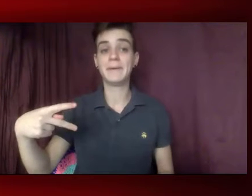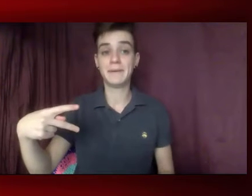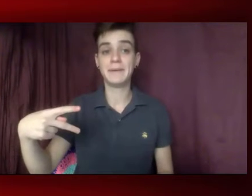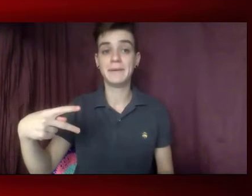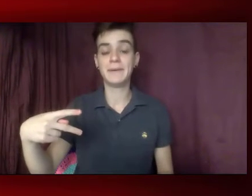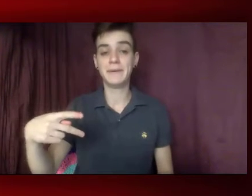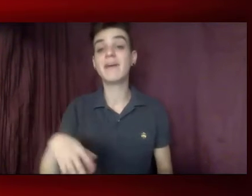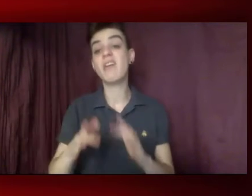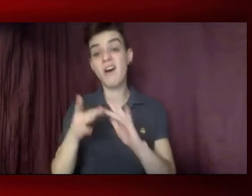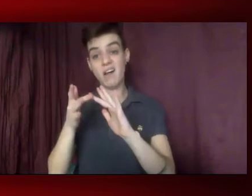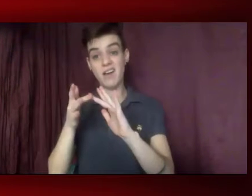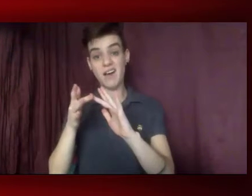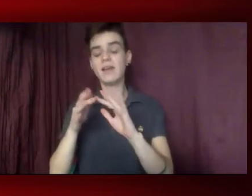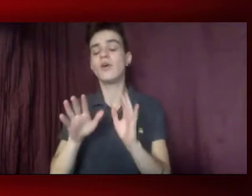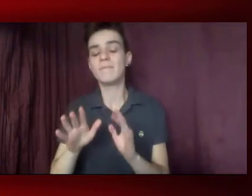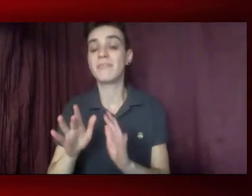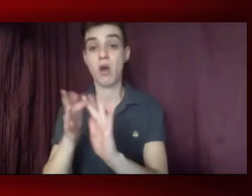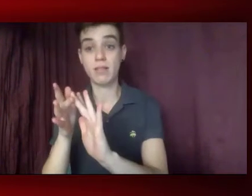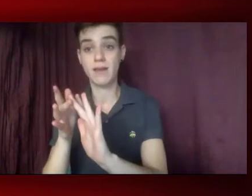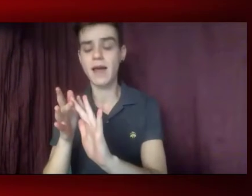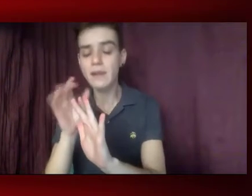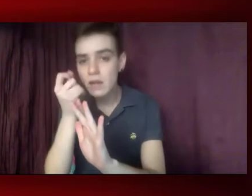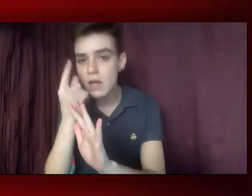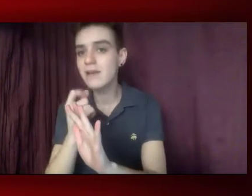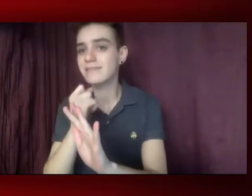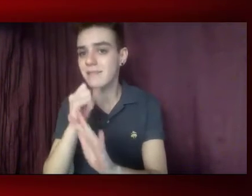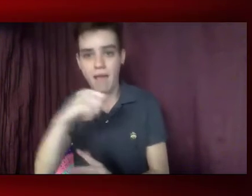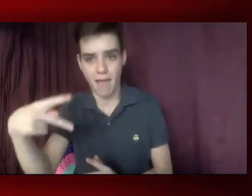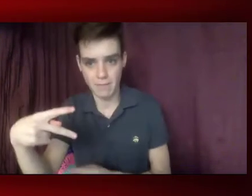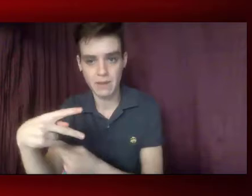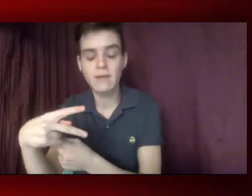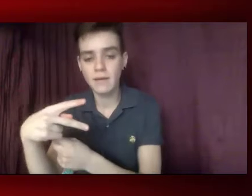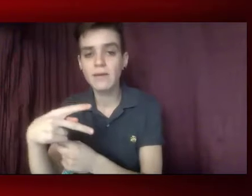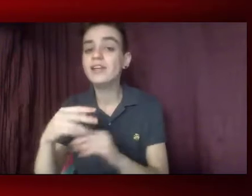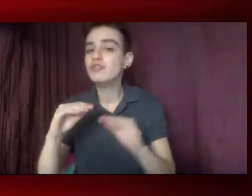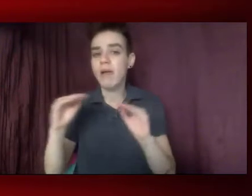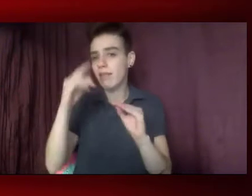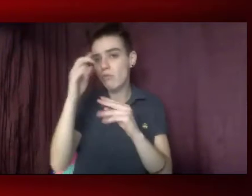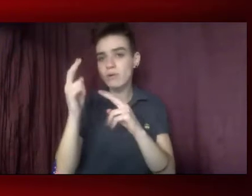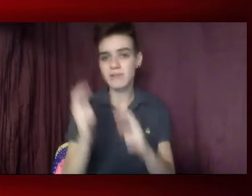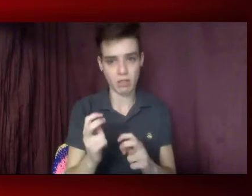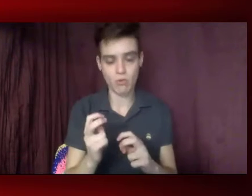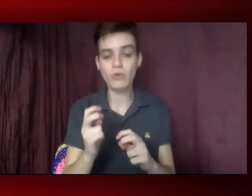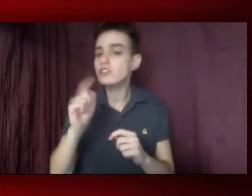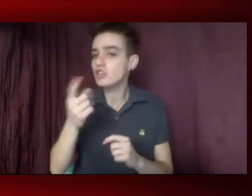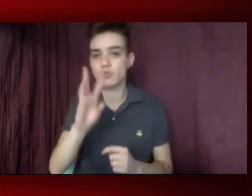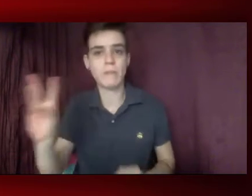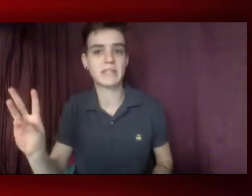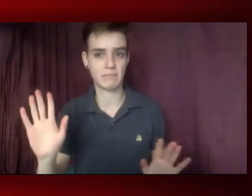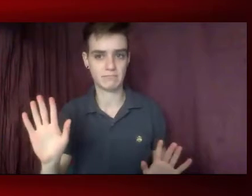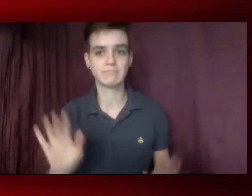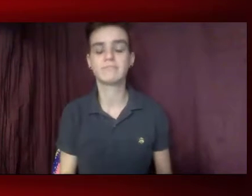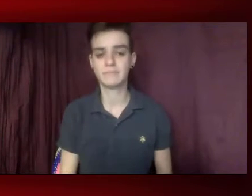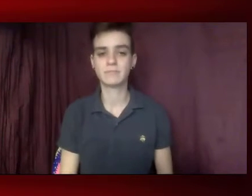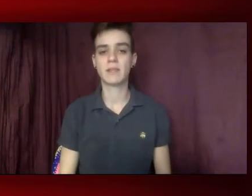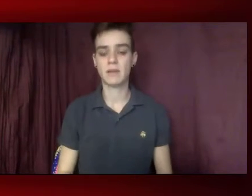is not an app. There's nothing to download to check out your schedule on the mobile tool. It's just a website.